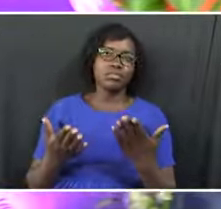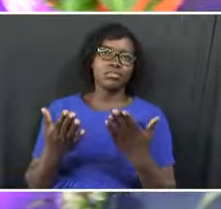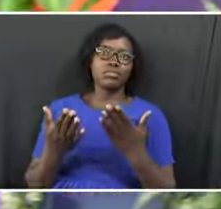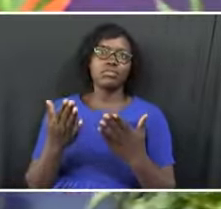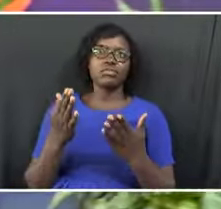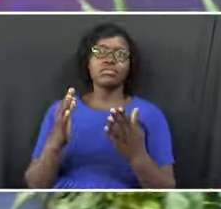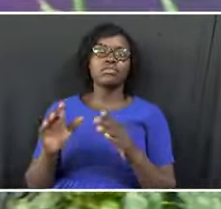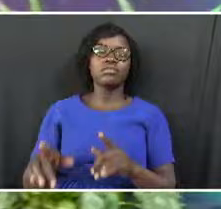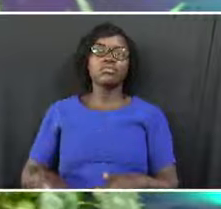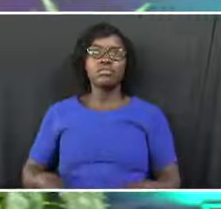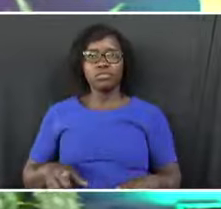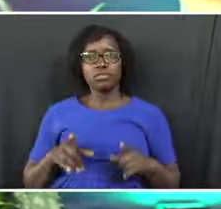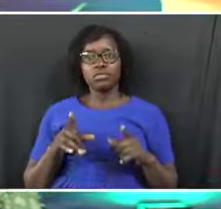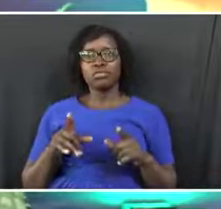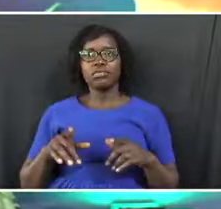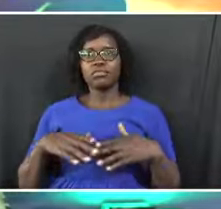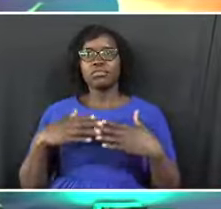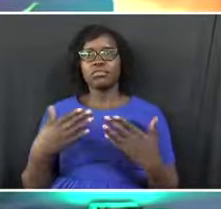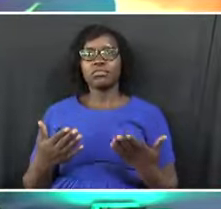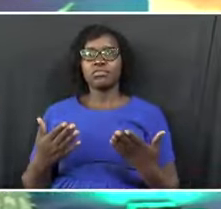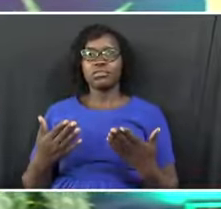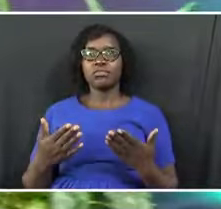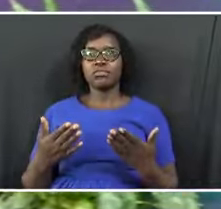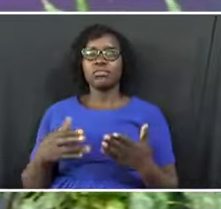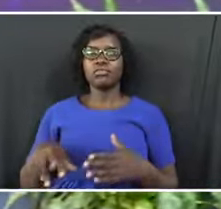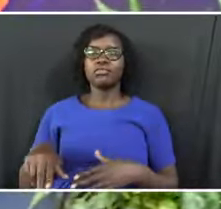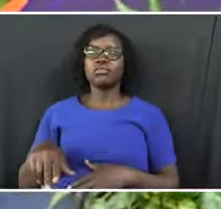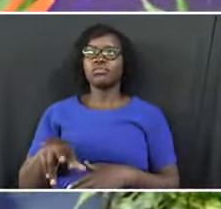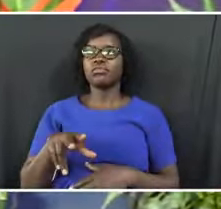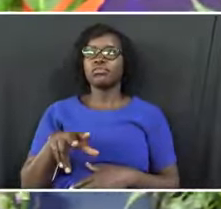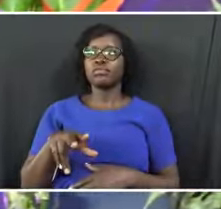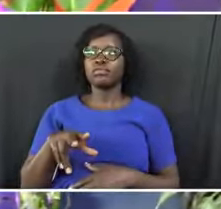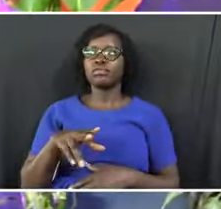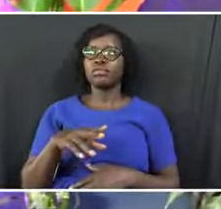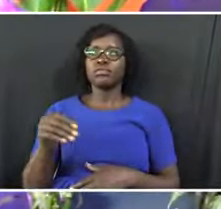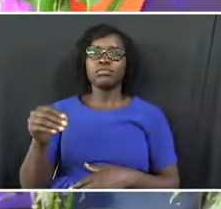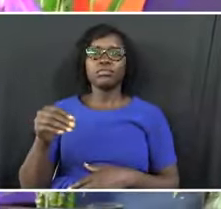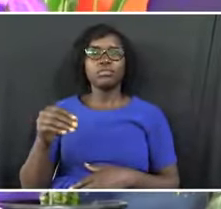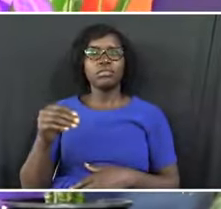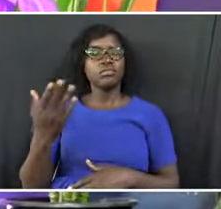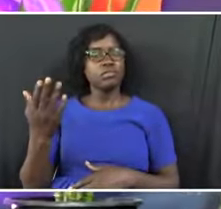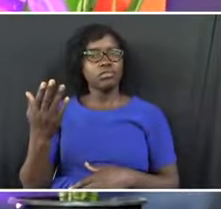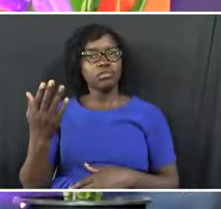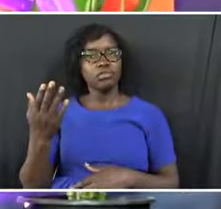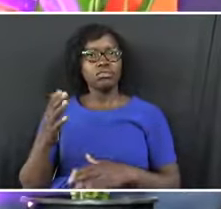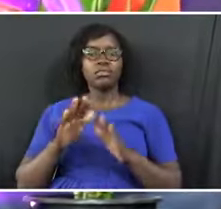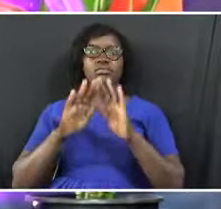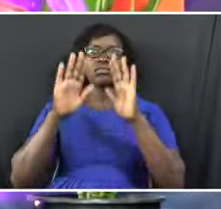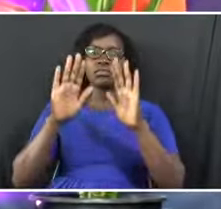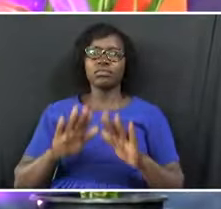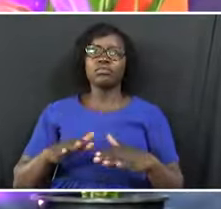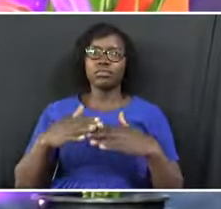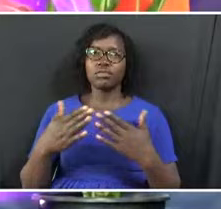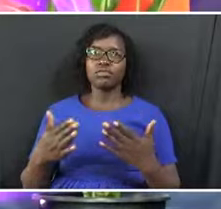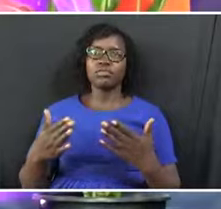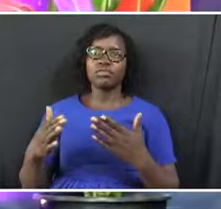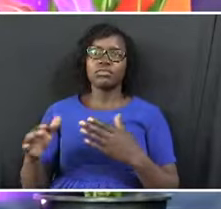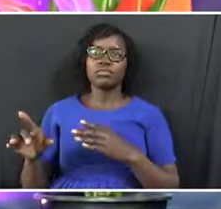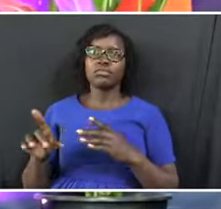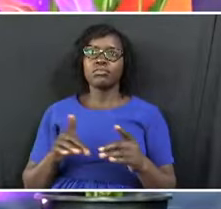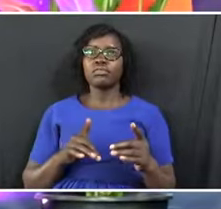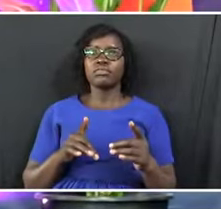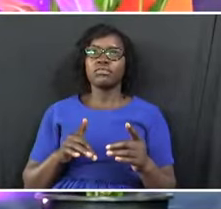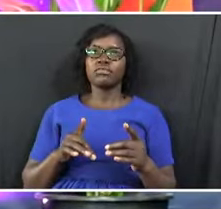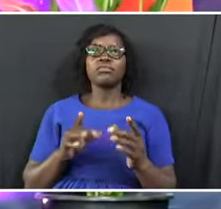supposed to live, and on how we are supposed to walk, and more importantly, on how we are supposed to be